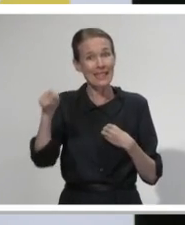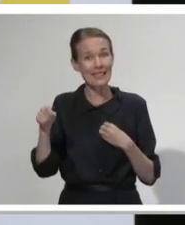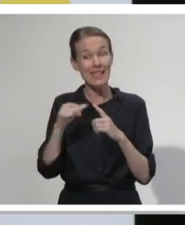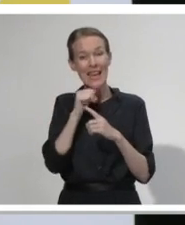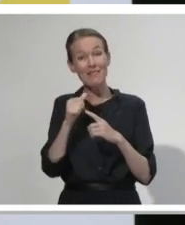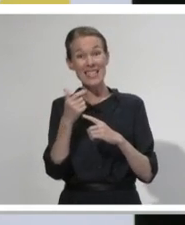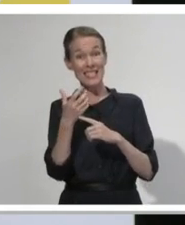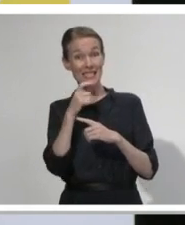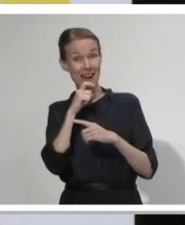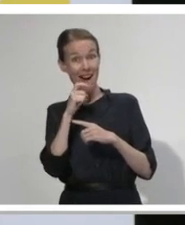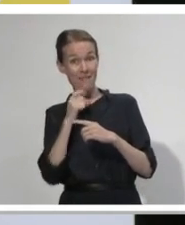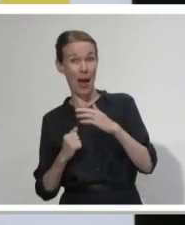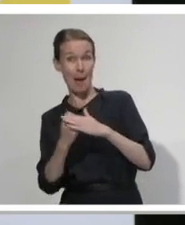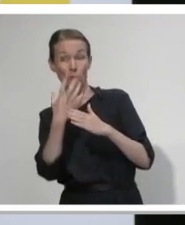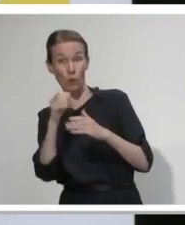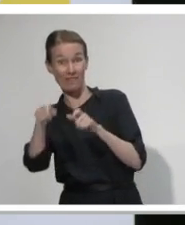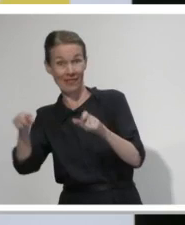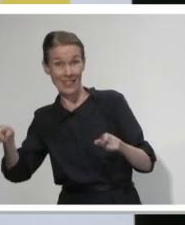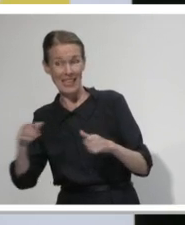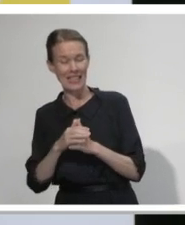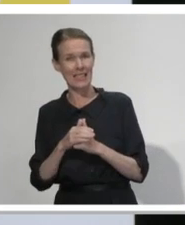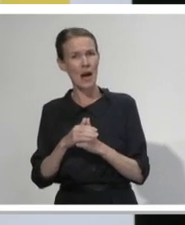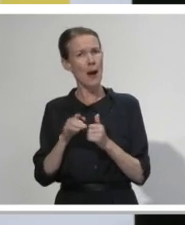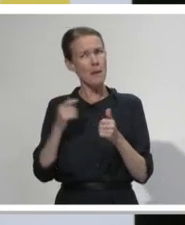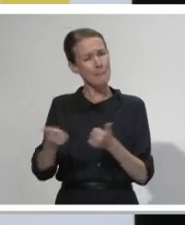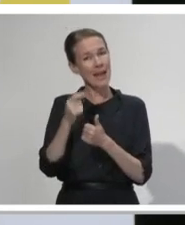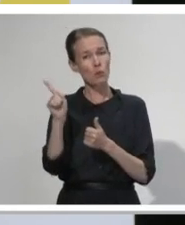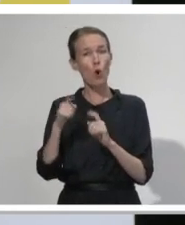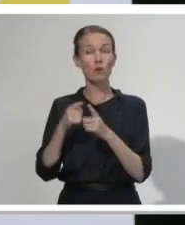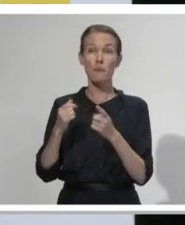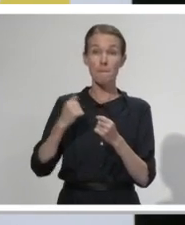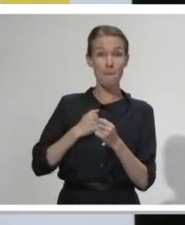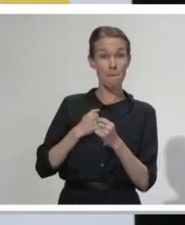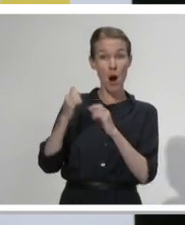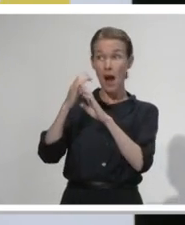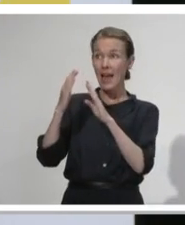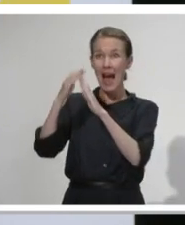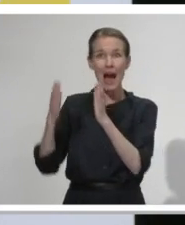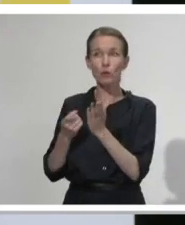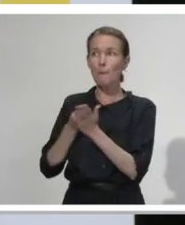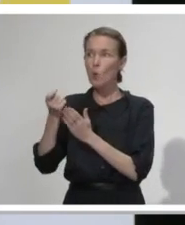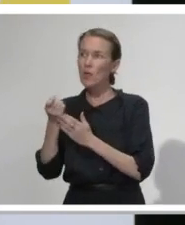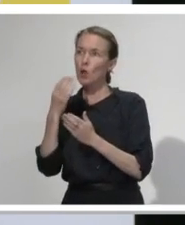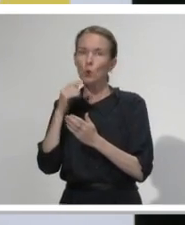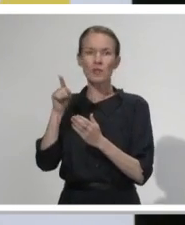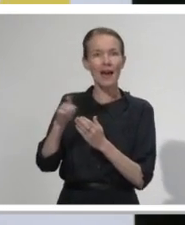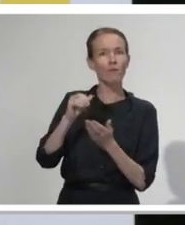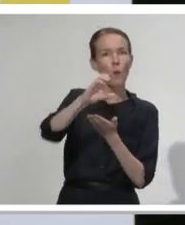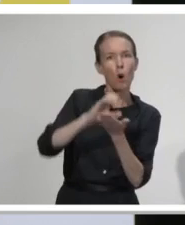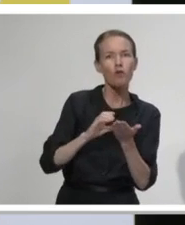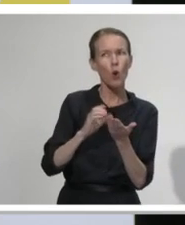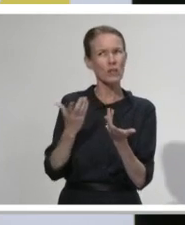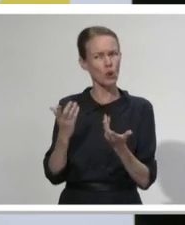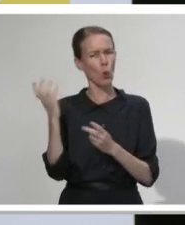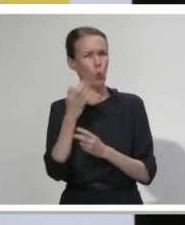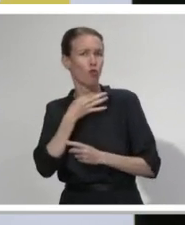said, often have their own personal finances involved. We needed to create a scheme that meant that they could get access to working capital to pay the